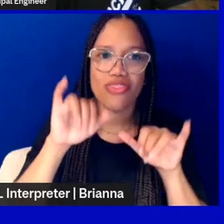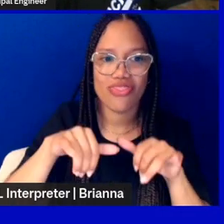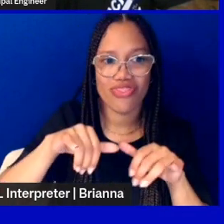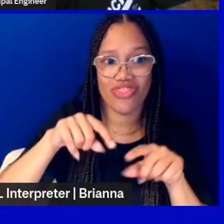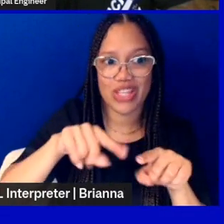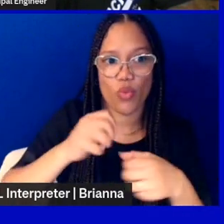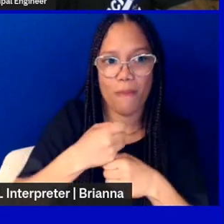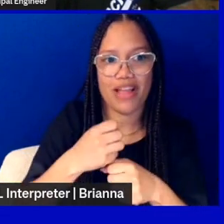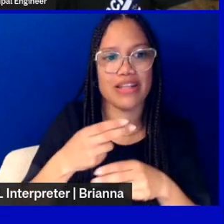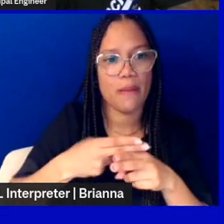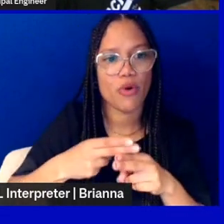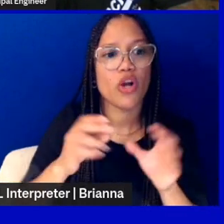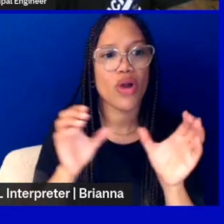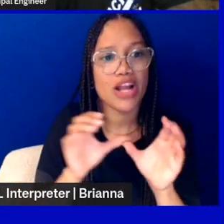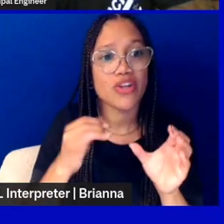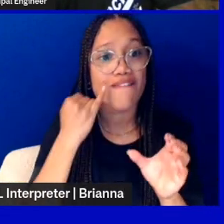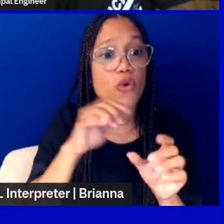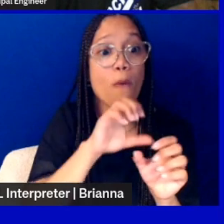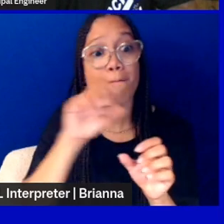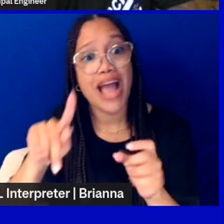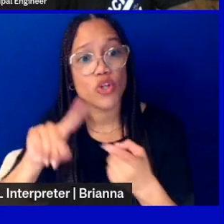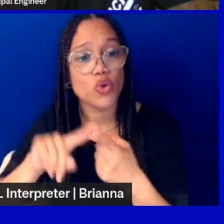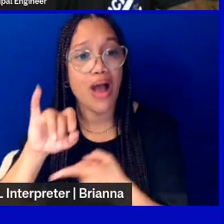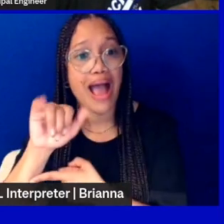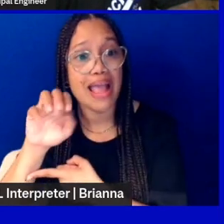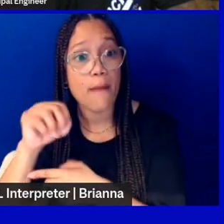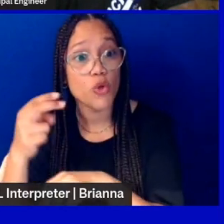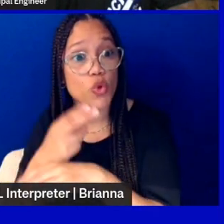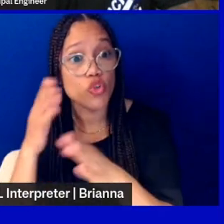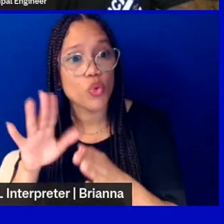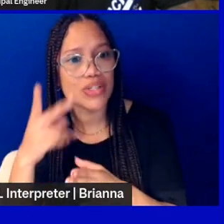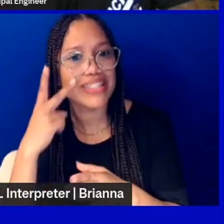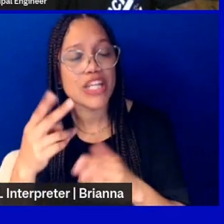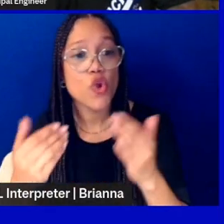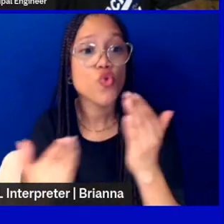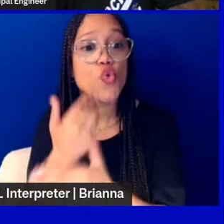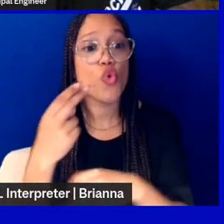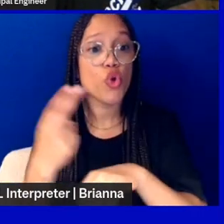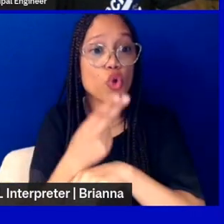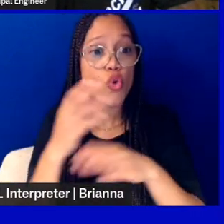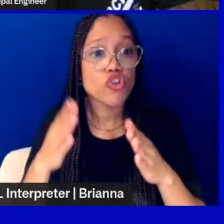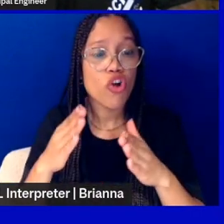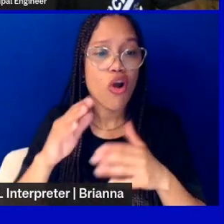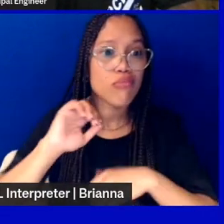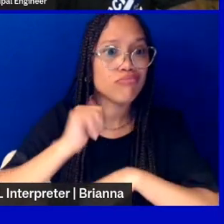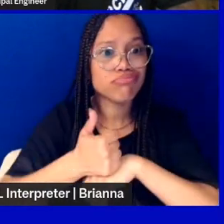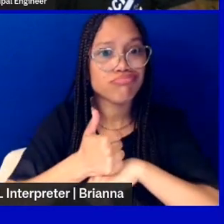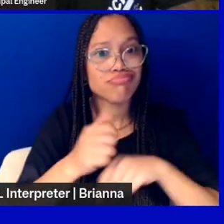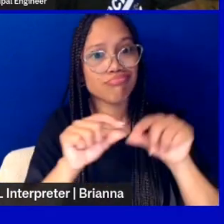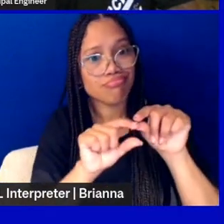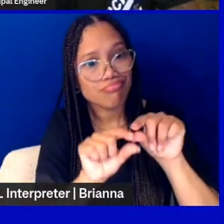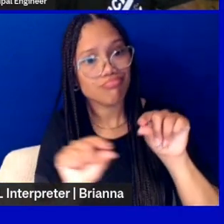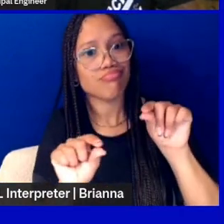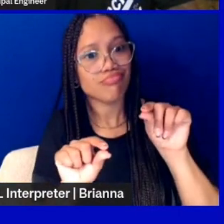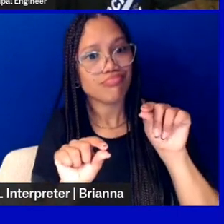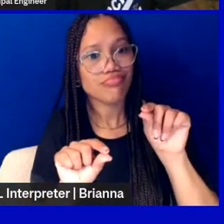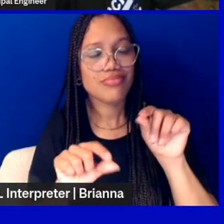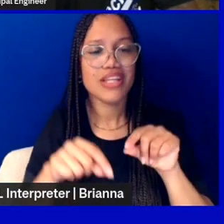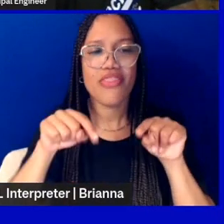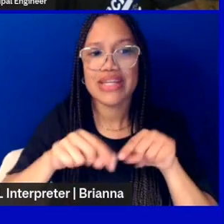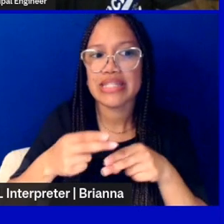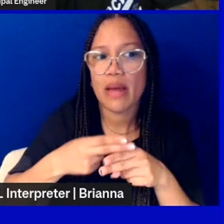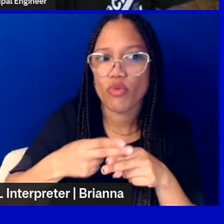go back to the IAM users, you will see a new IAM user got created. And this is just a temporary